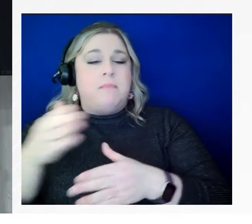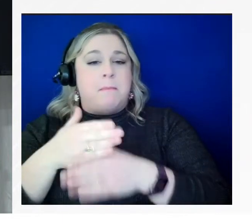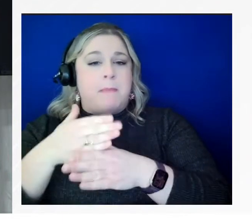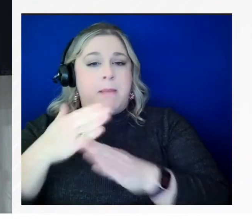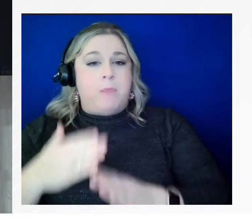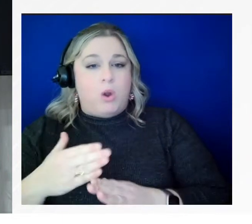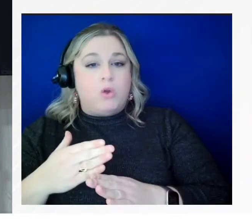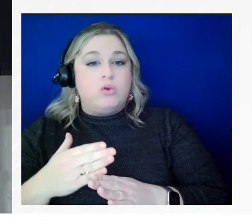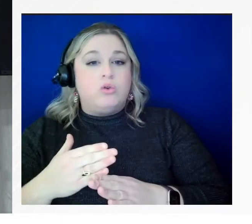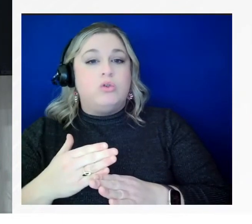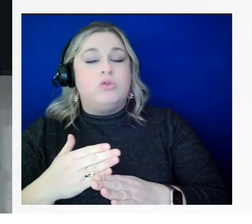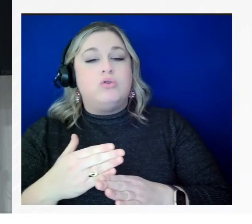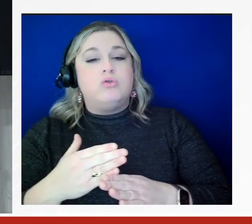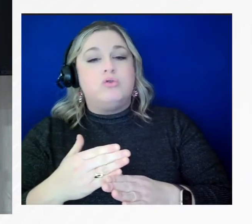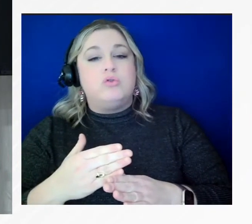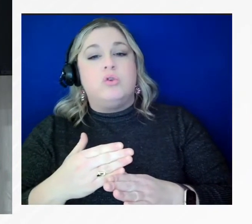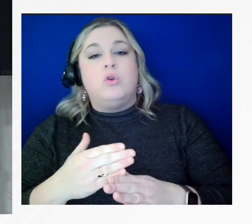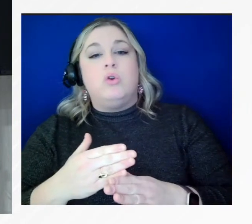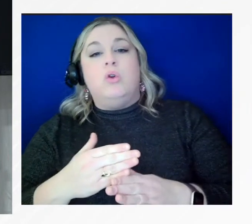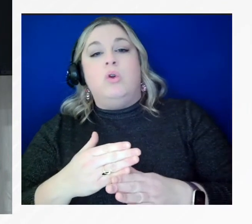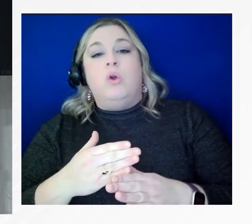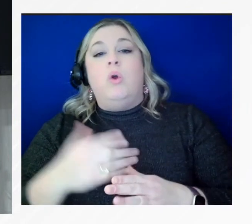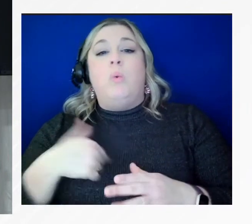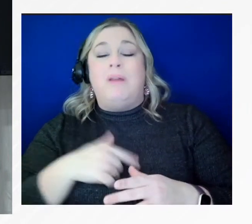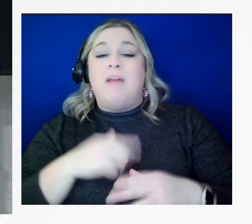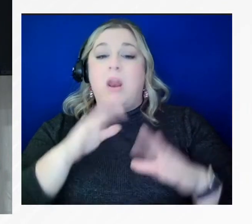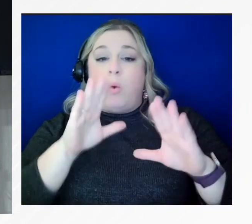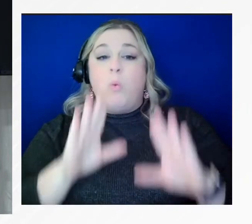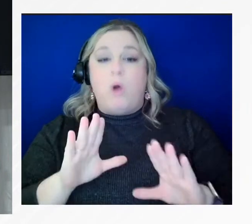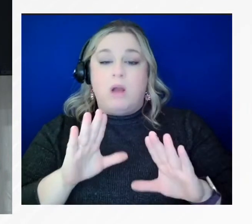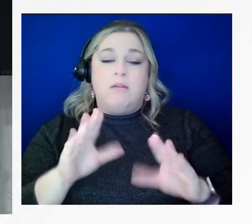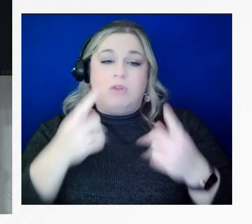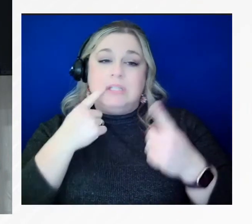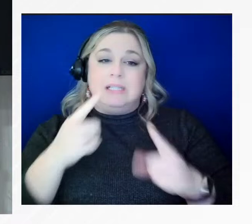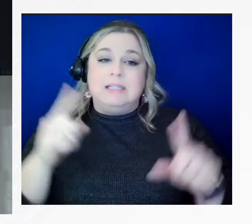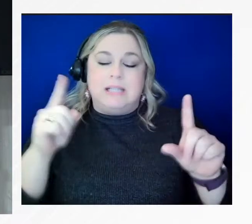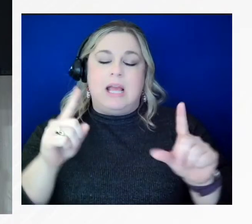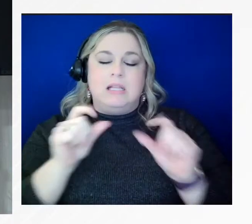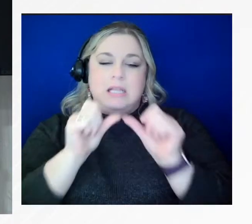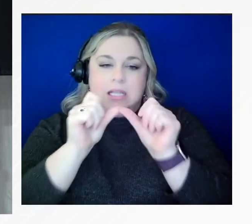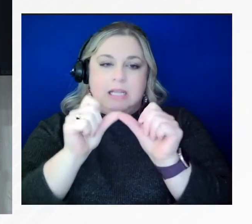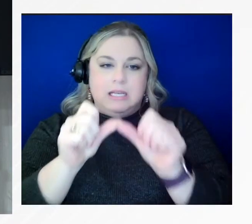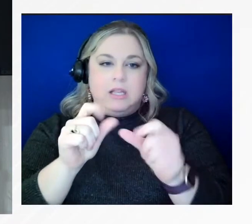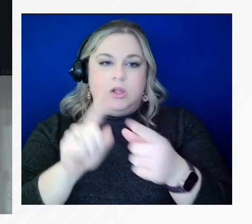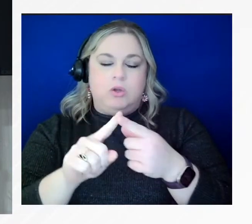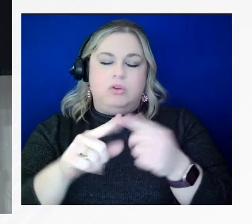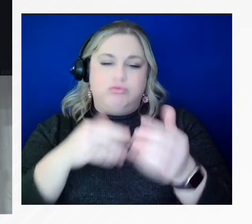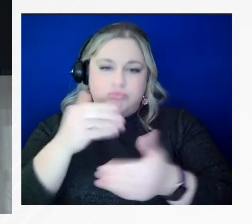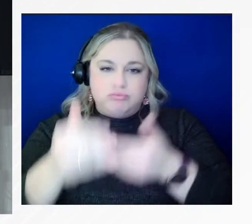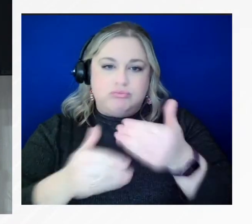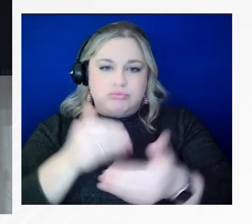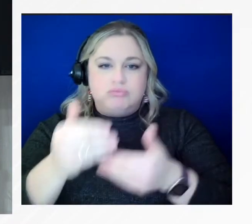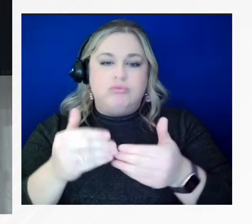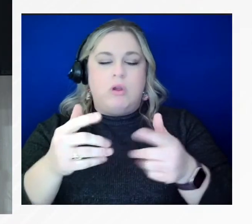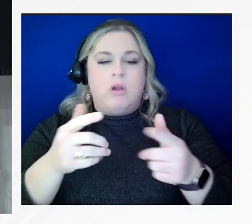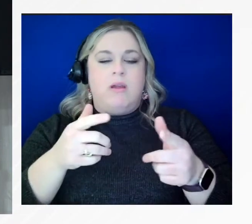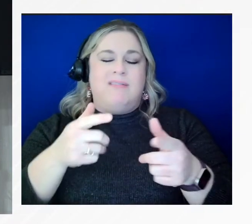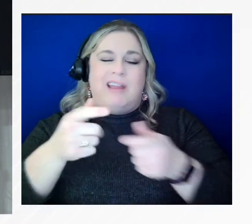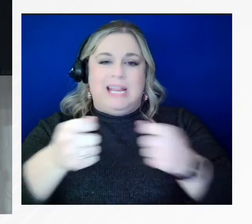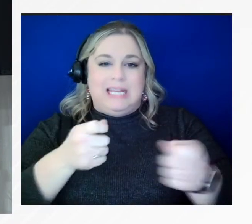we've had a lot of good success and are continuing to march forward on our containment of this